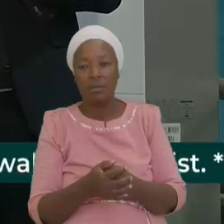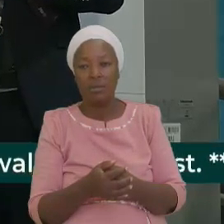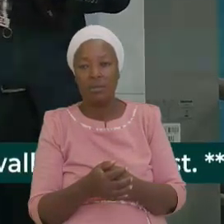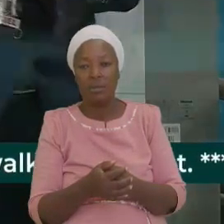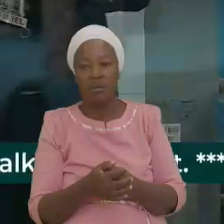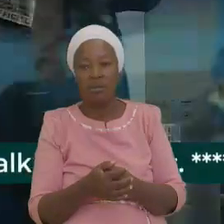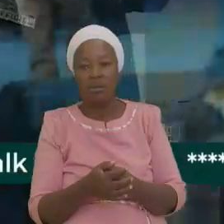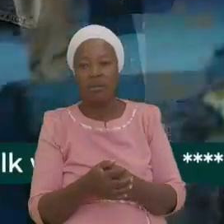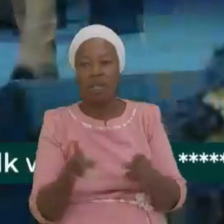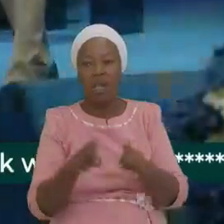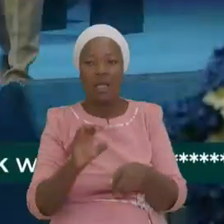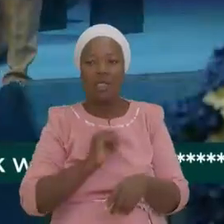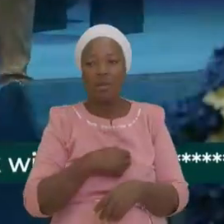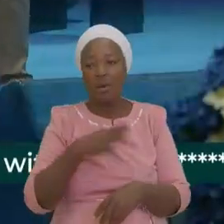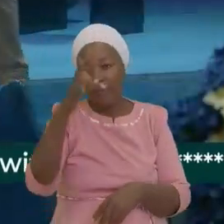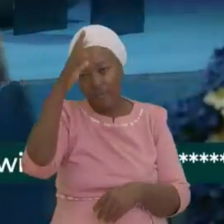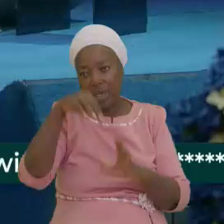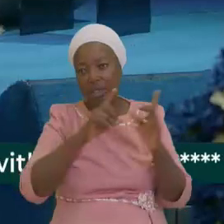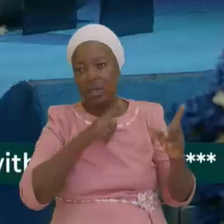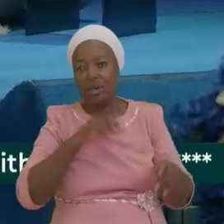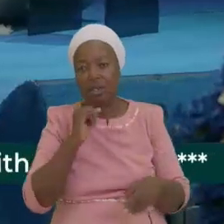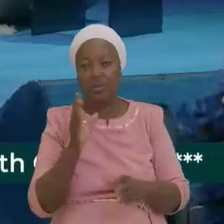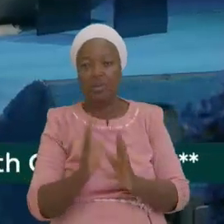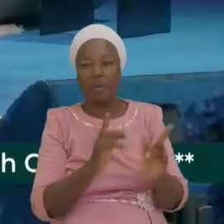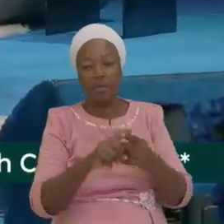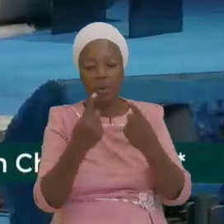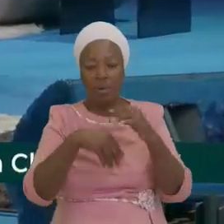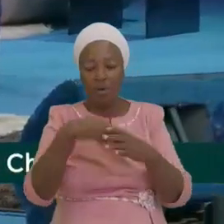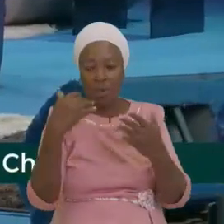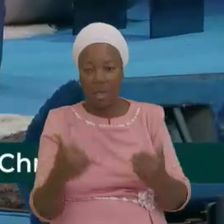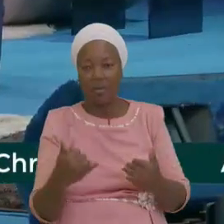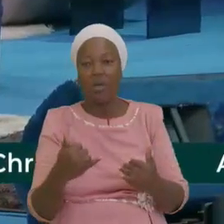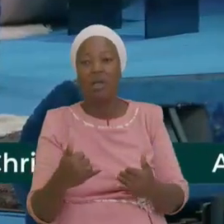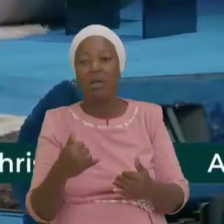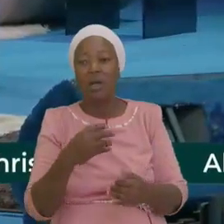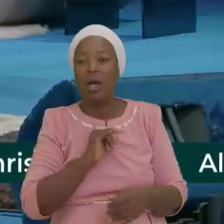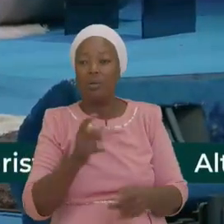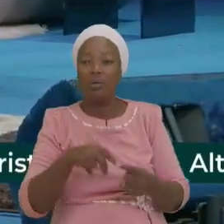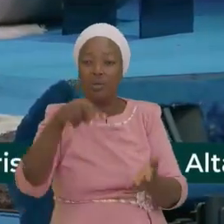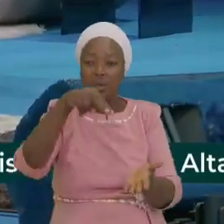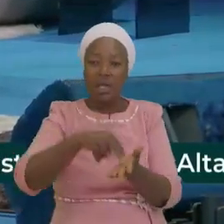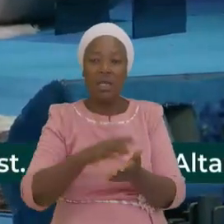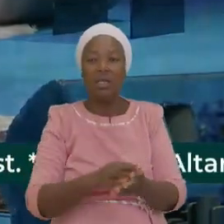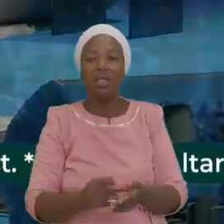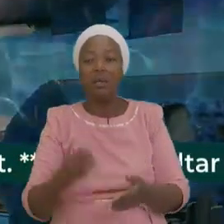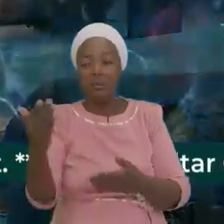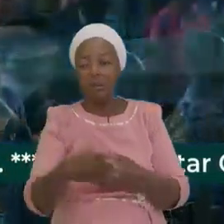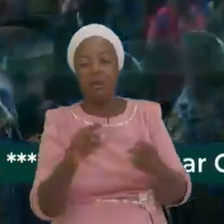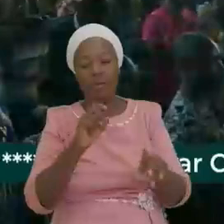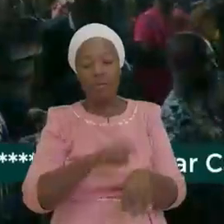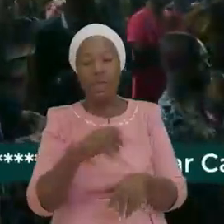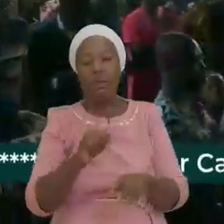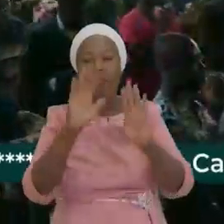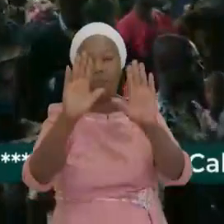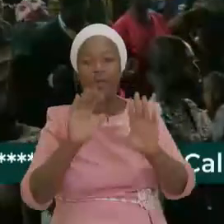As our pastor is getting ready to come up, I want everybody to rise up and welcome the hour of miracles.